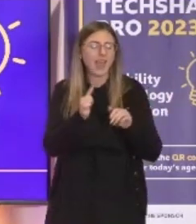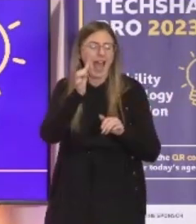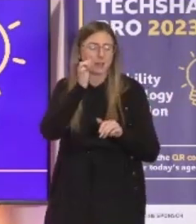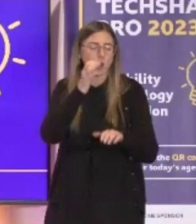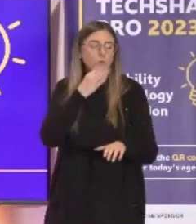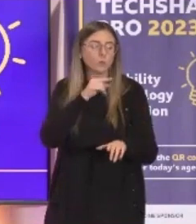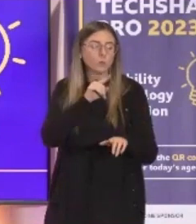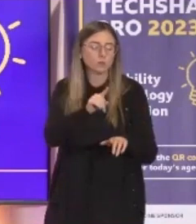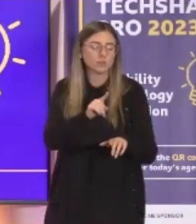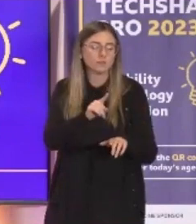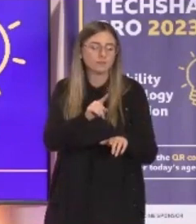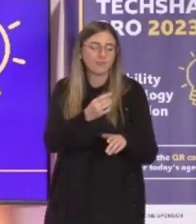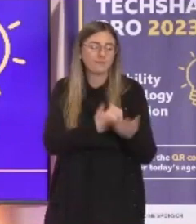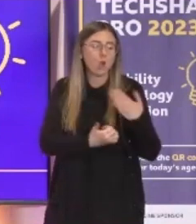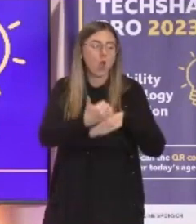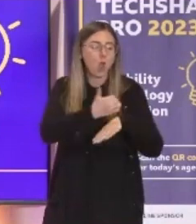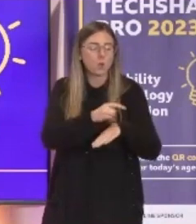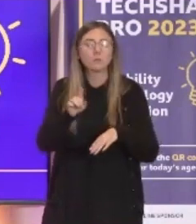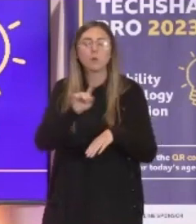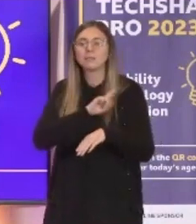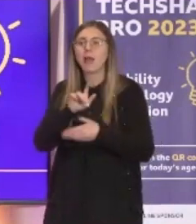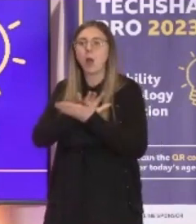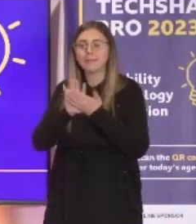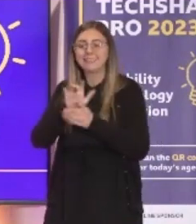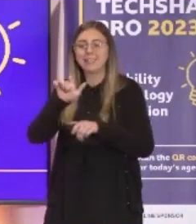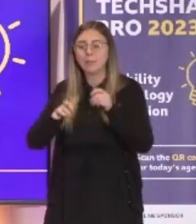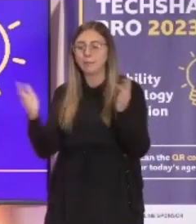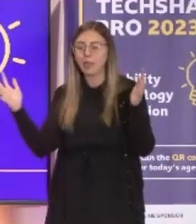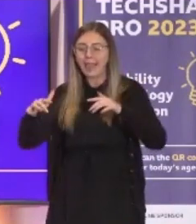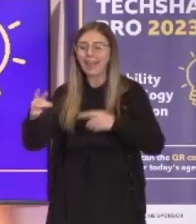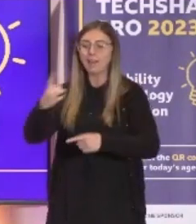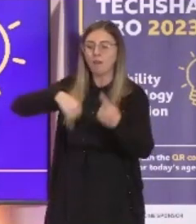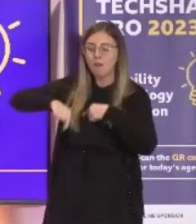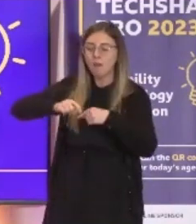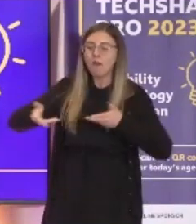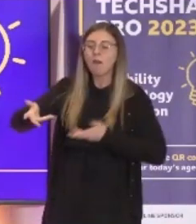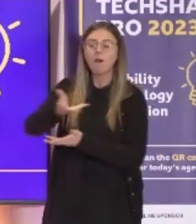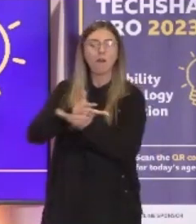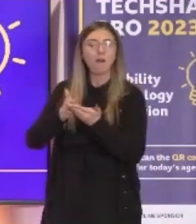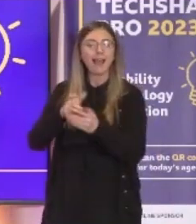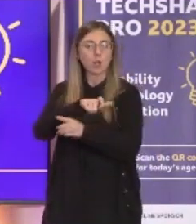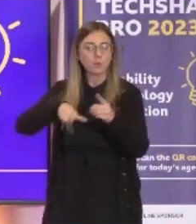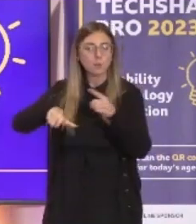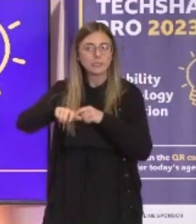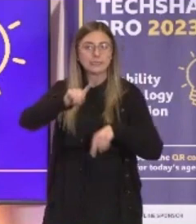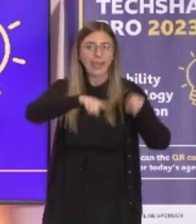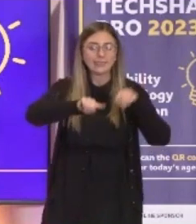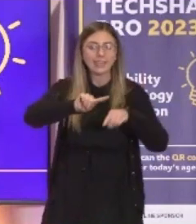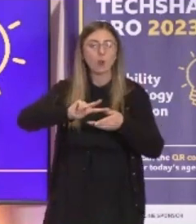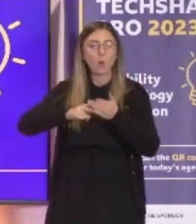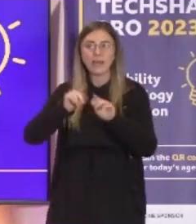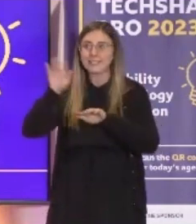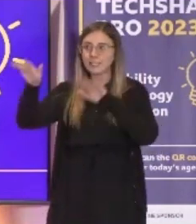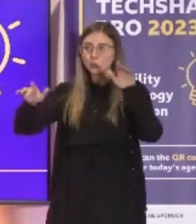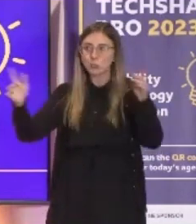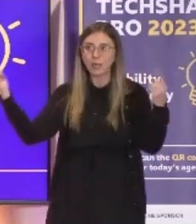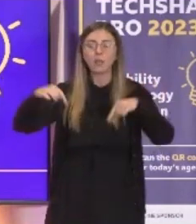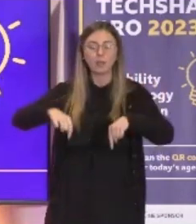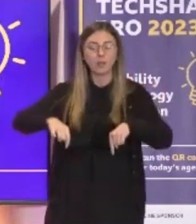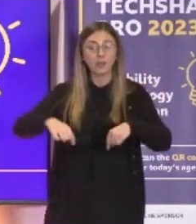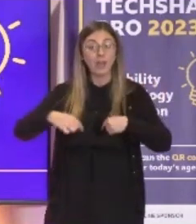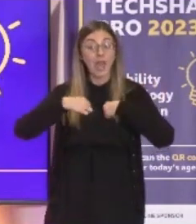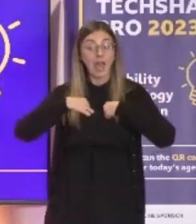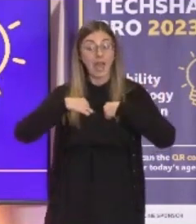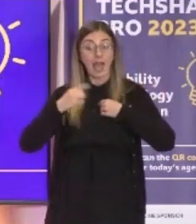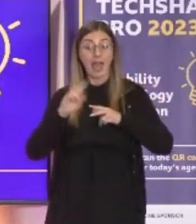it as a hosting spot for partnership work and outreach work with the community, bringing in people from different organizations. I came in and